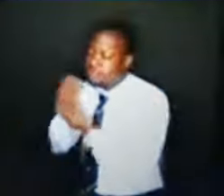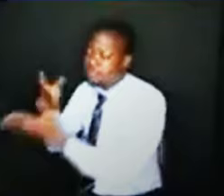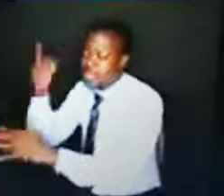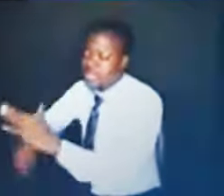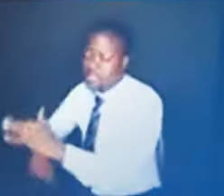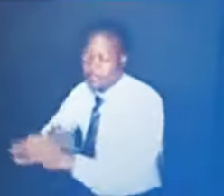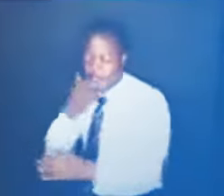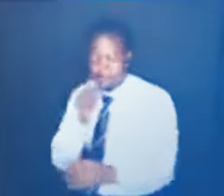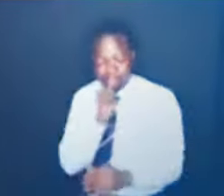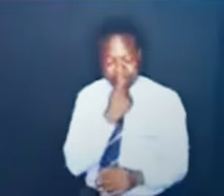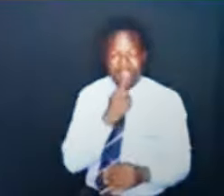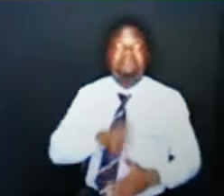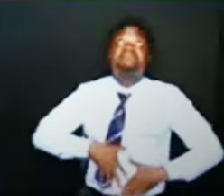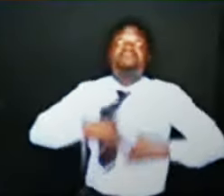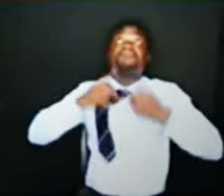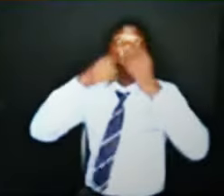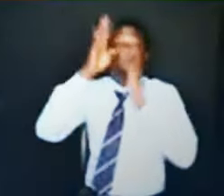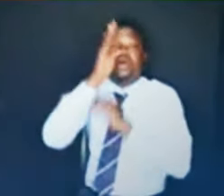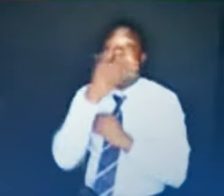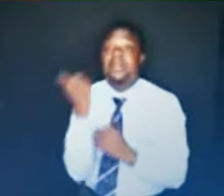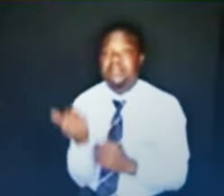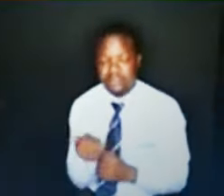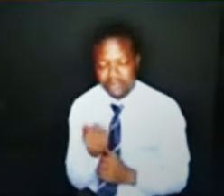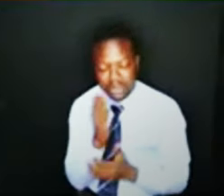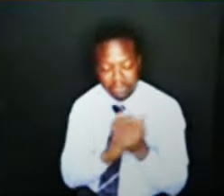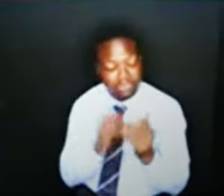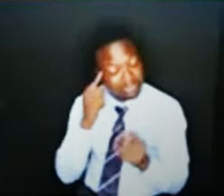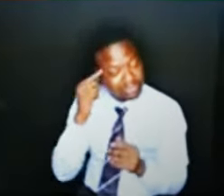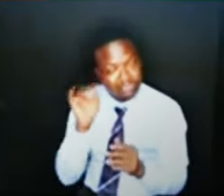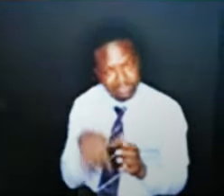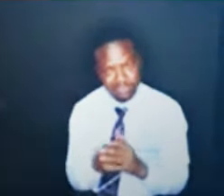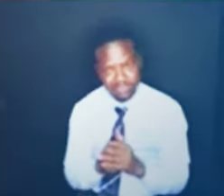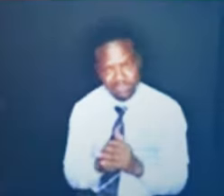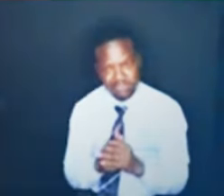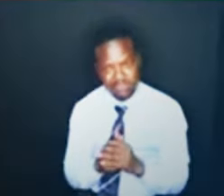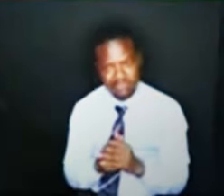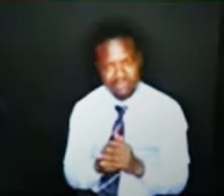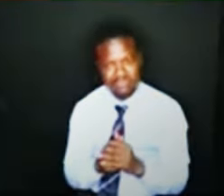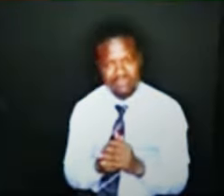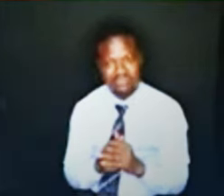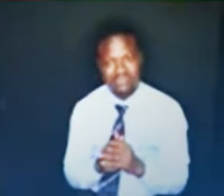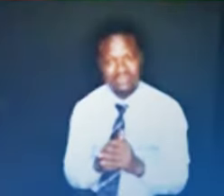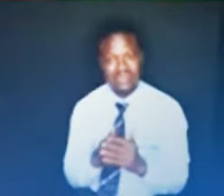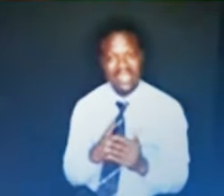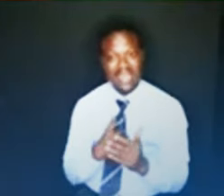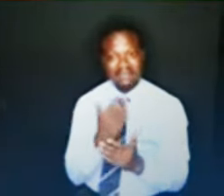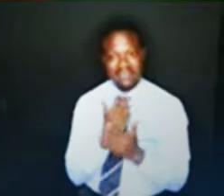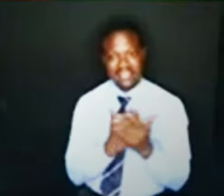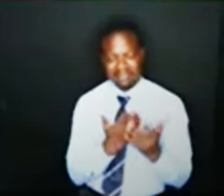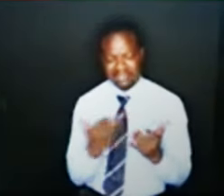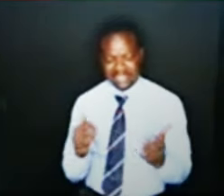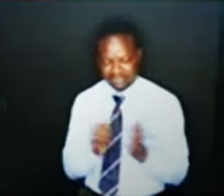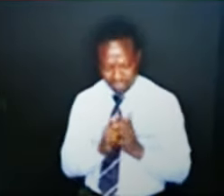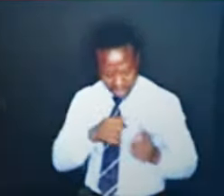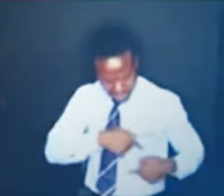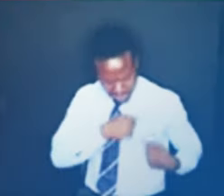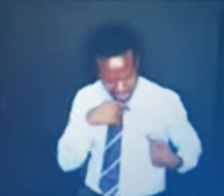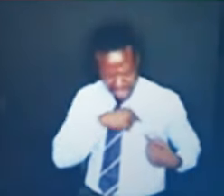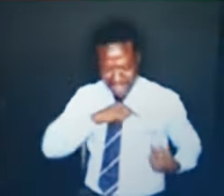osha no akase nia meka kire urade there are certain things that it is hurting